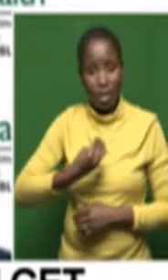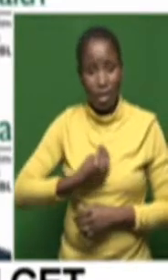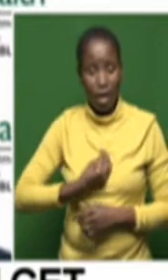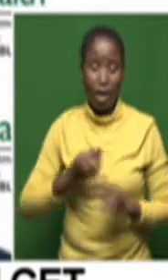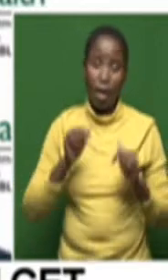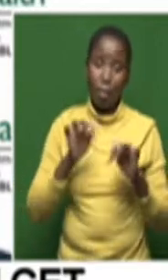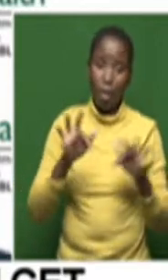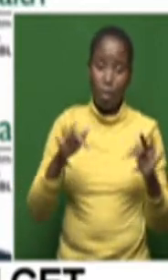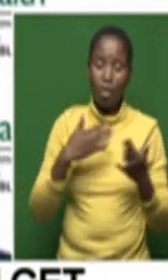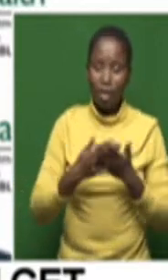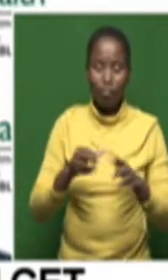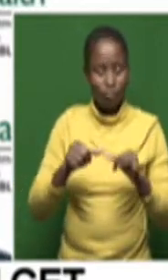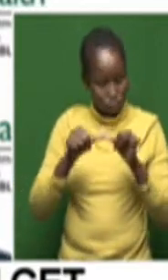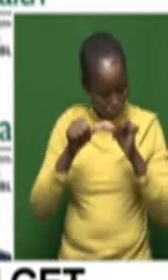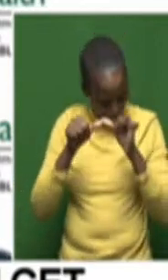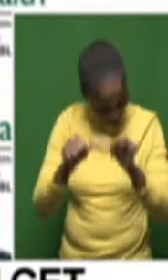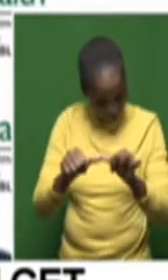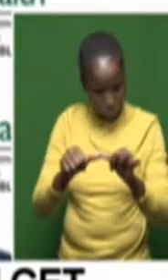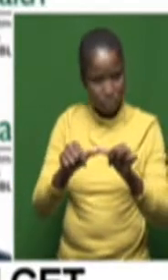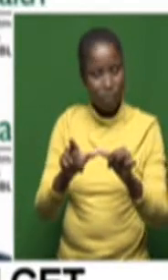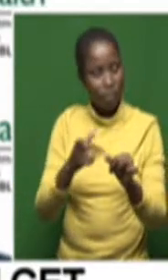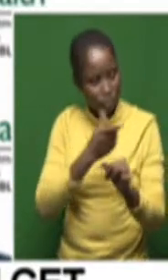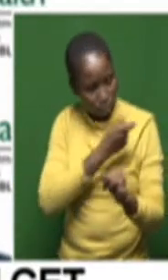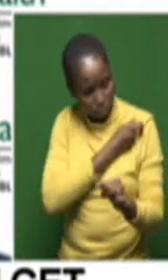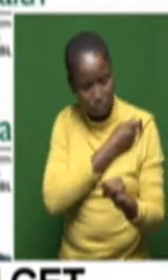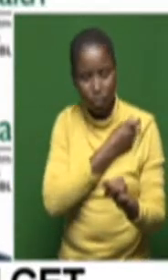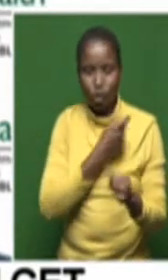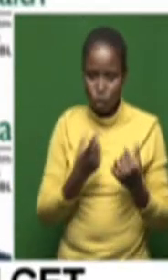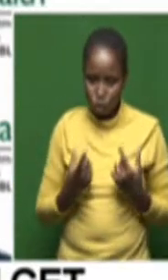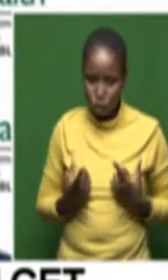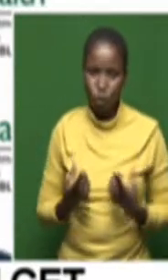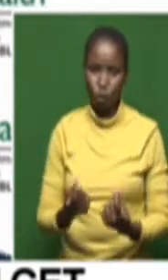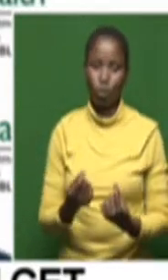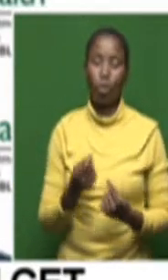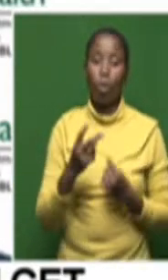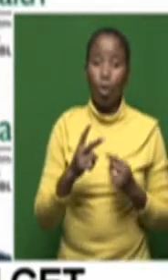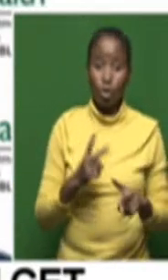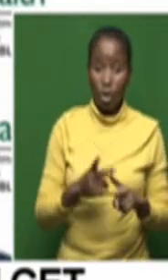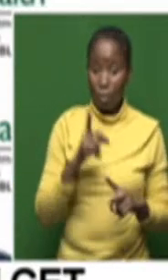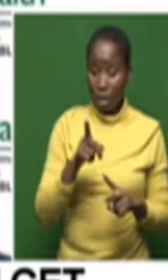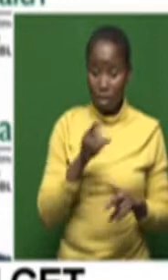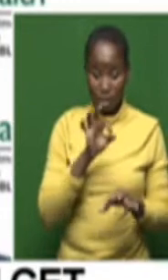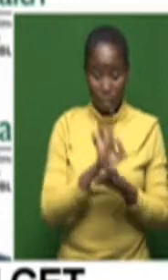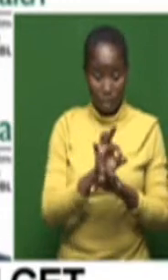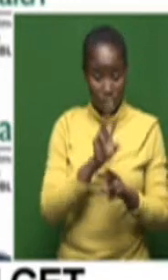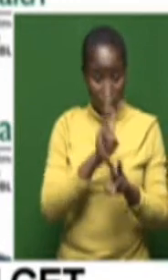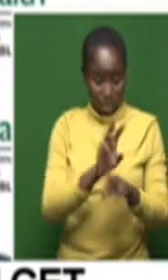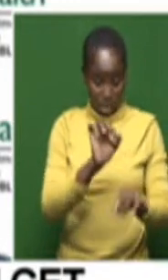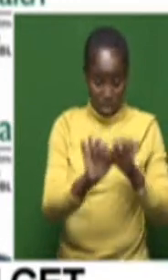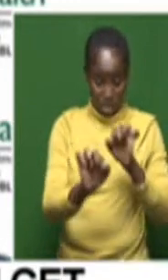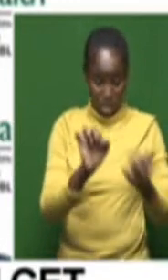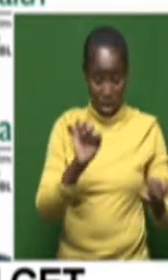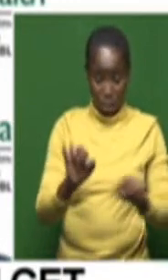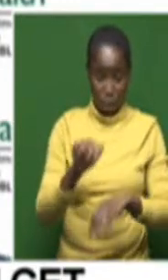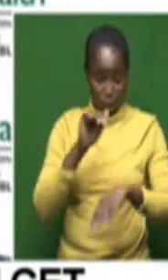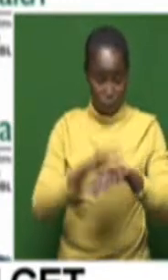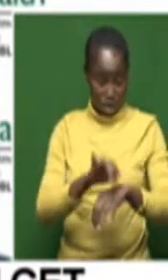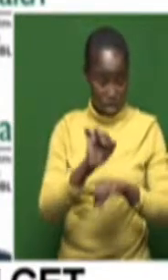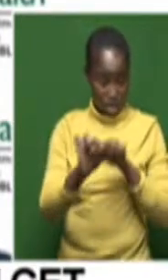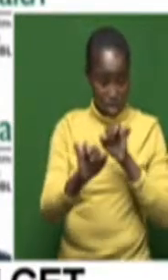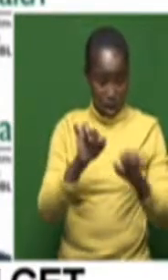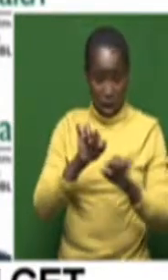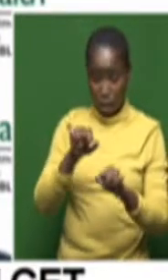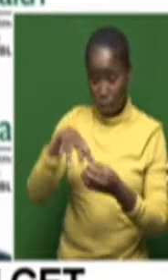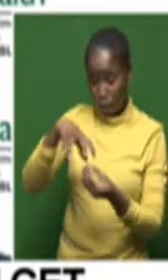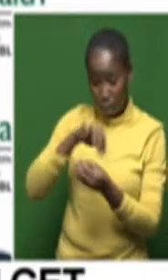to continue to come forward, but also encourage their parents and their older friends and relatives to